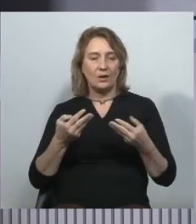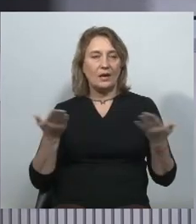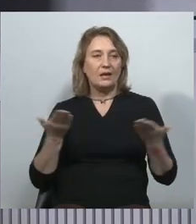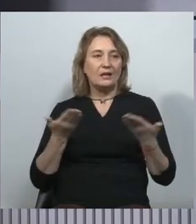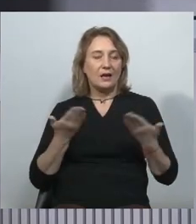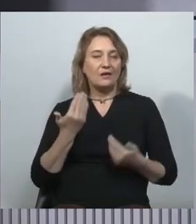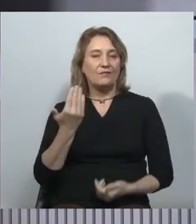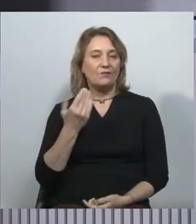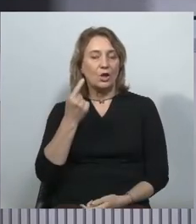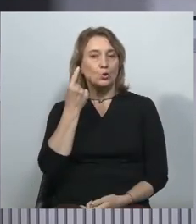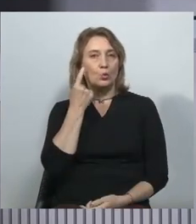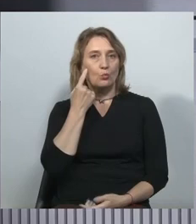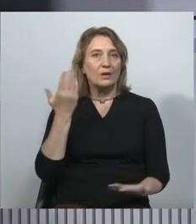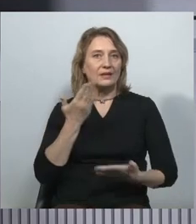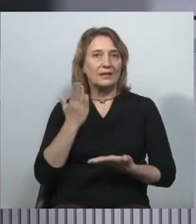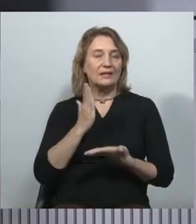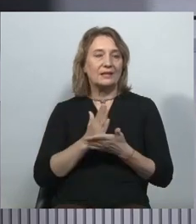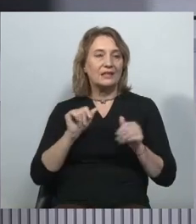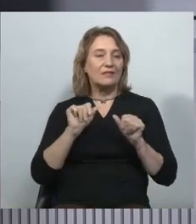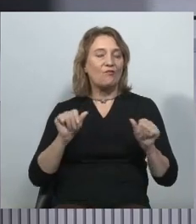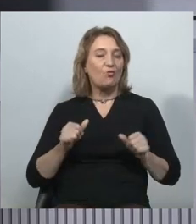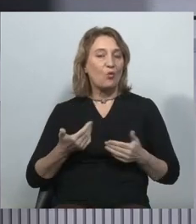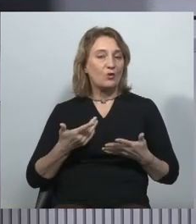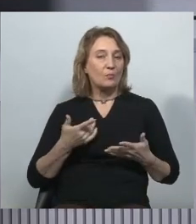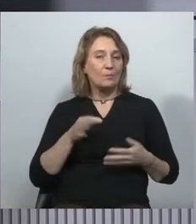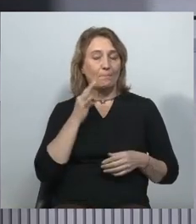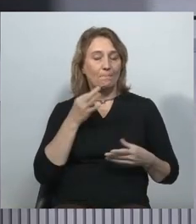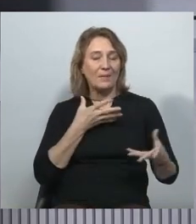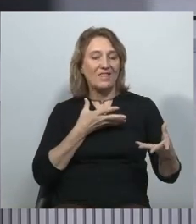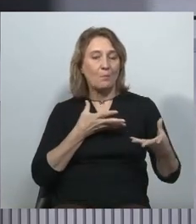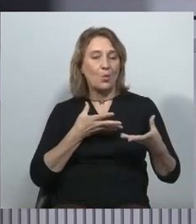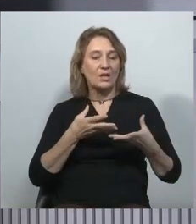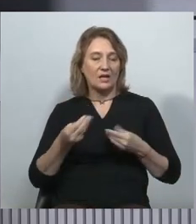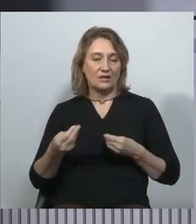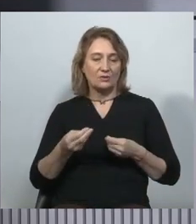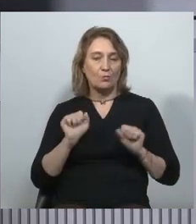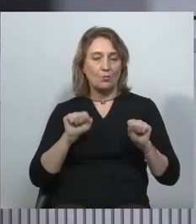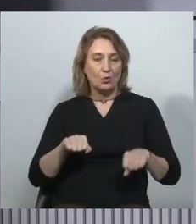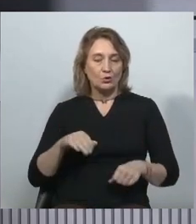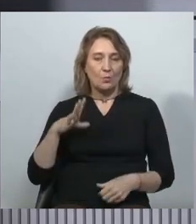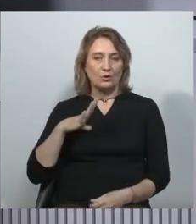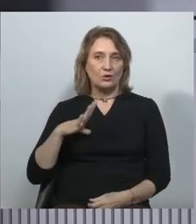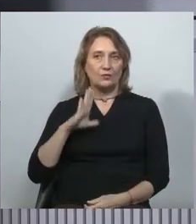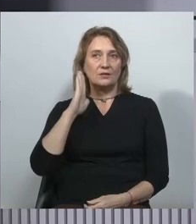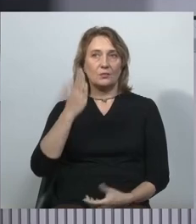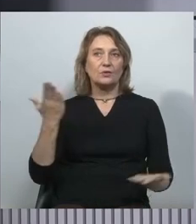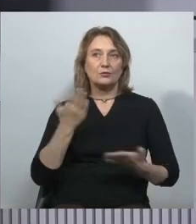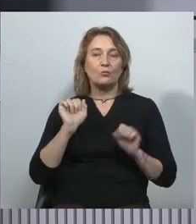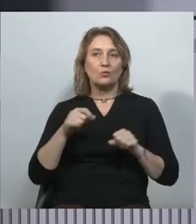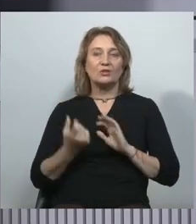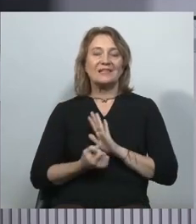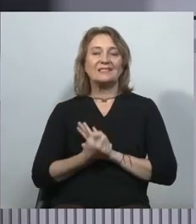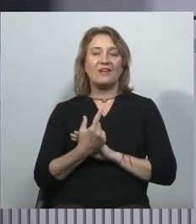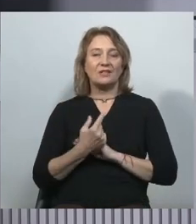You are experts. So as experts, what are the forms of manipulation do you think we can expect in the future? What can